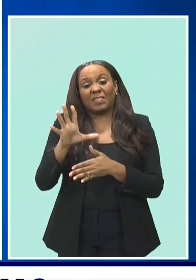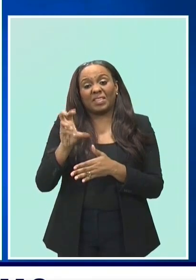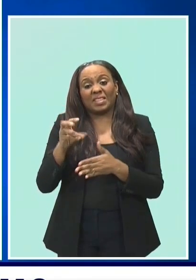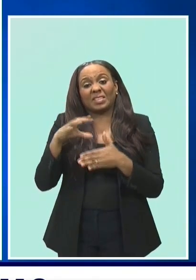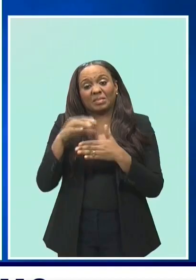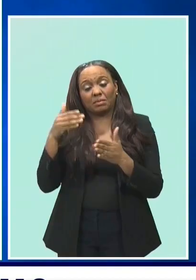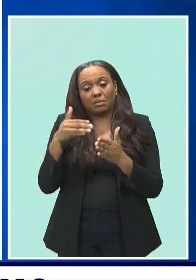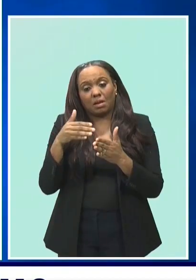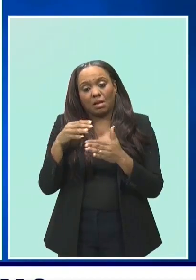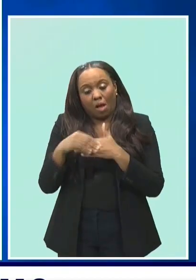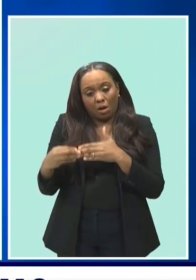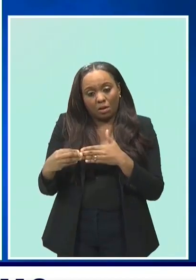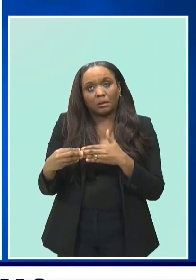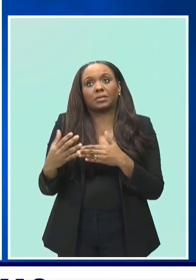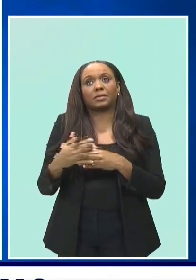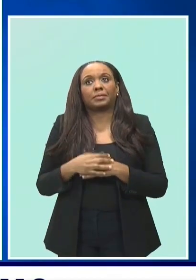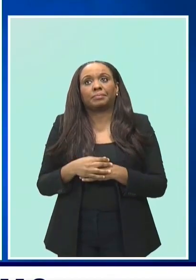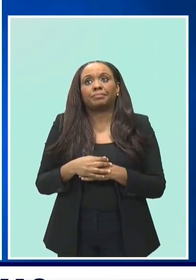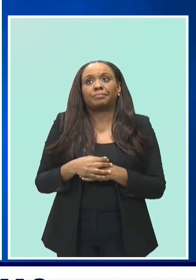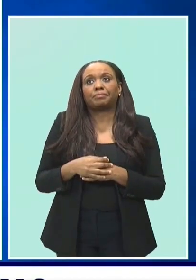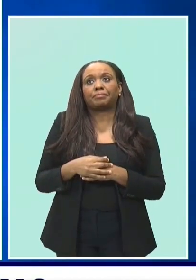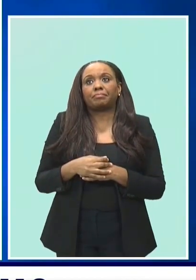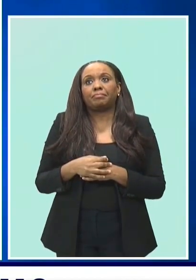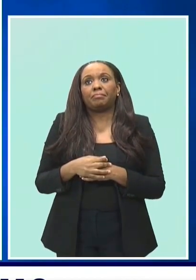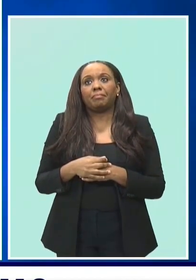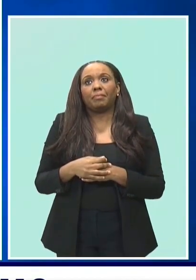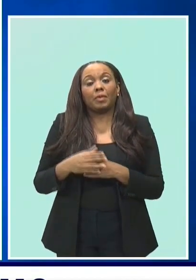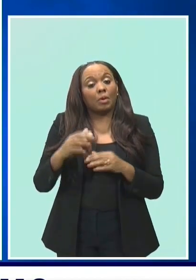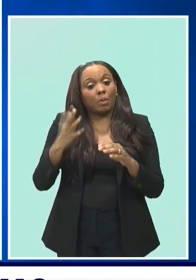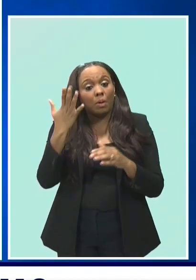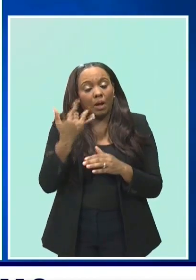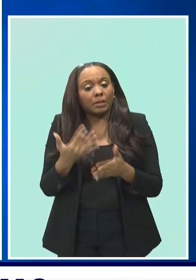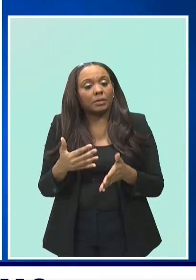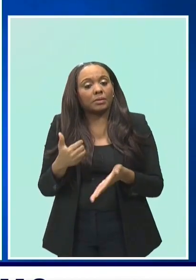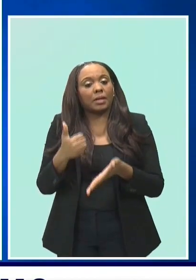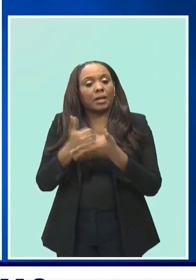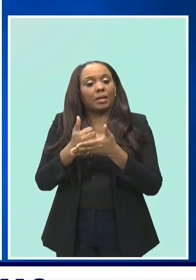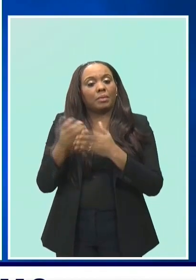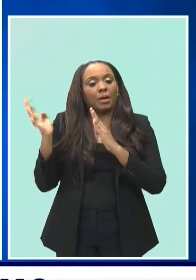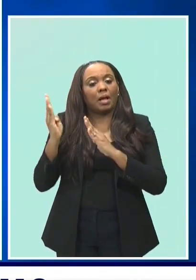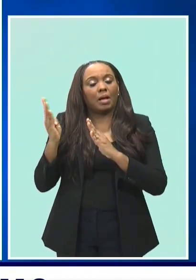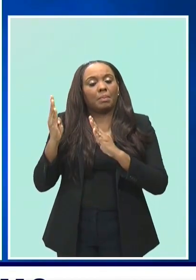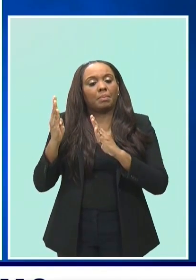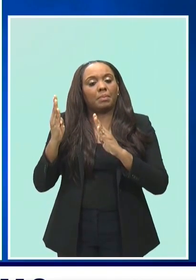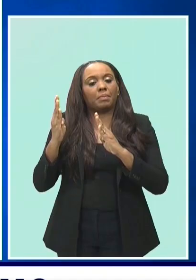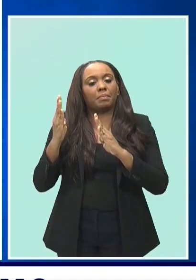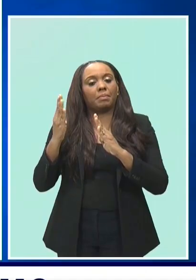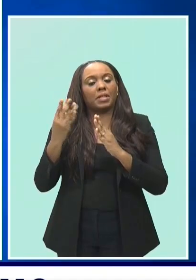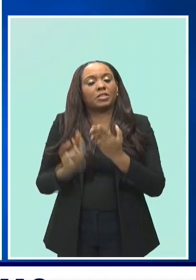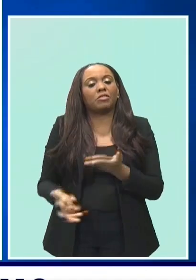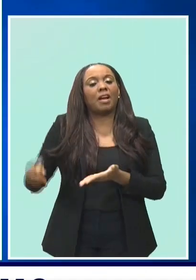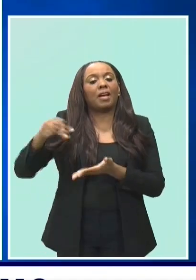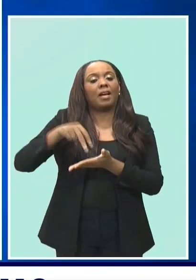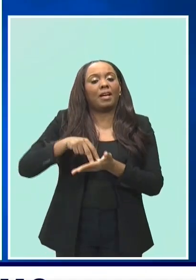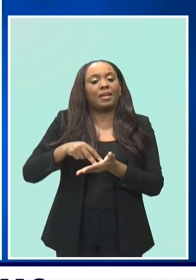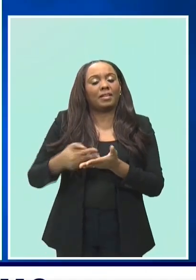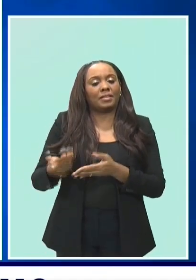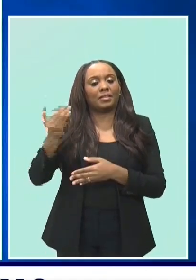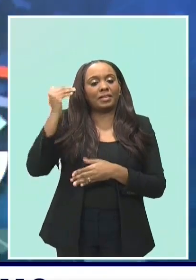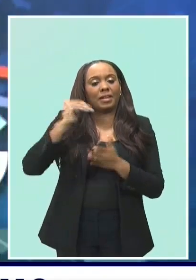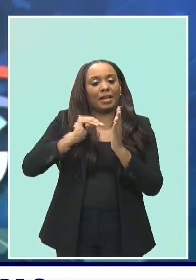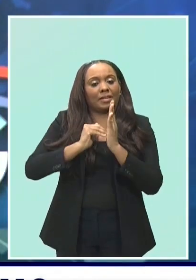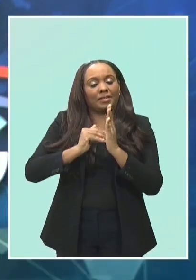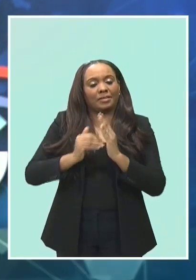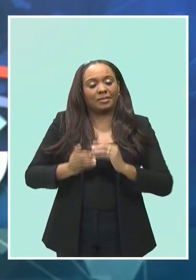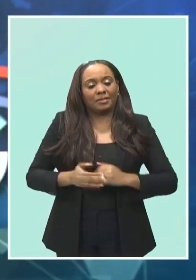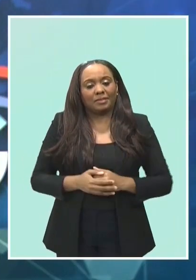$440,956.41. All in an effort to help Bahamas rise again. Lisa Broom, CBC